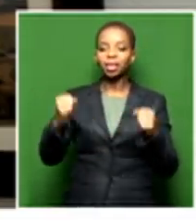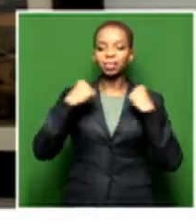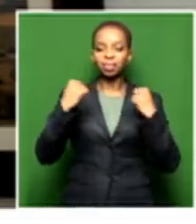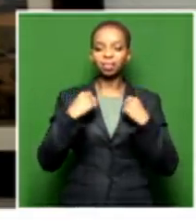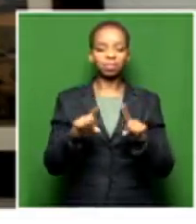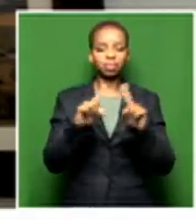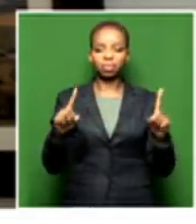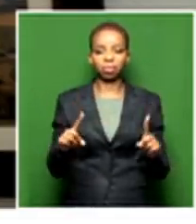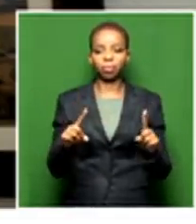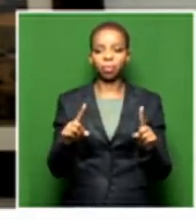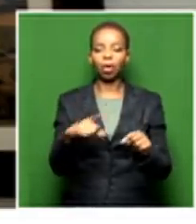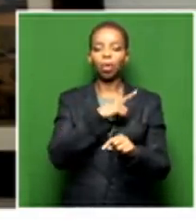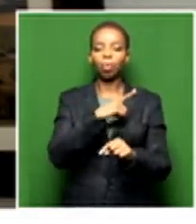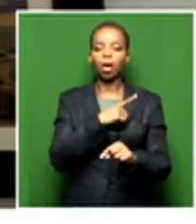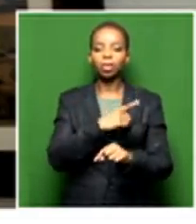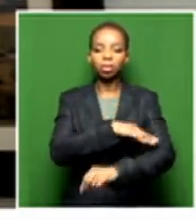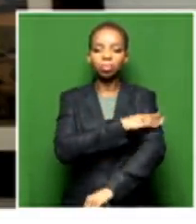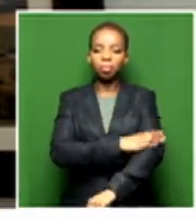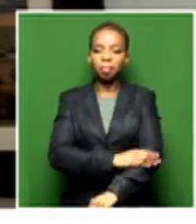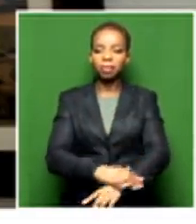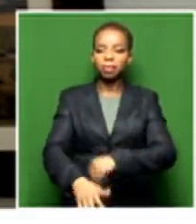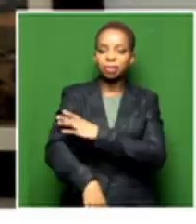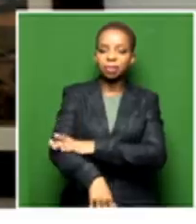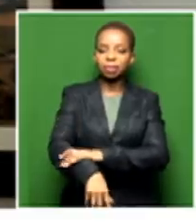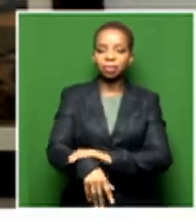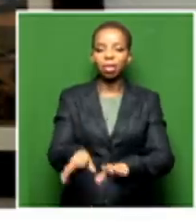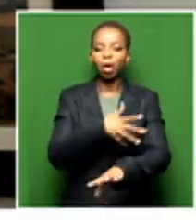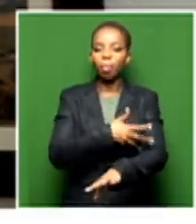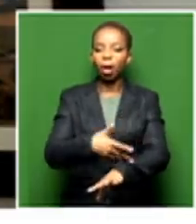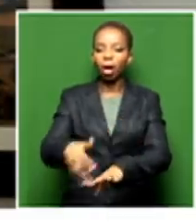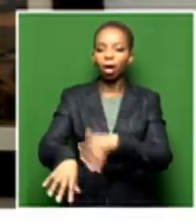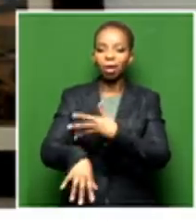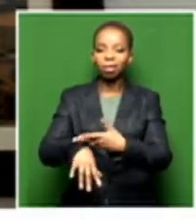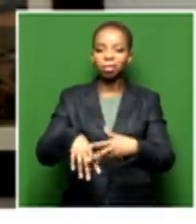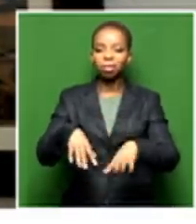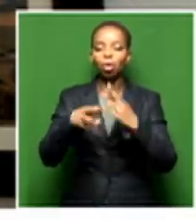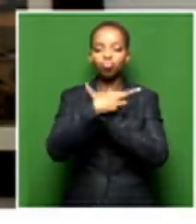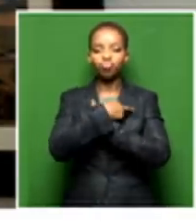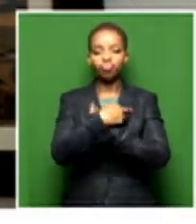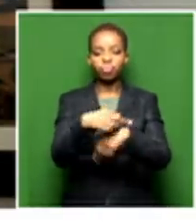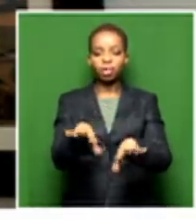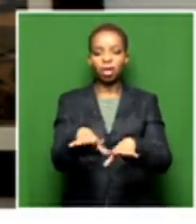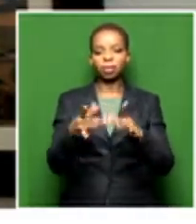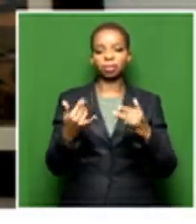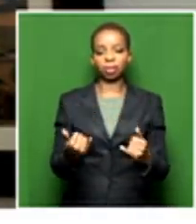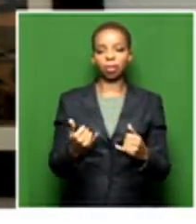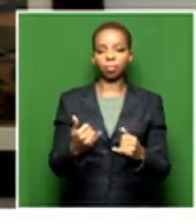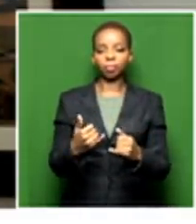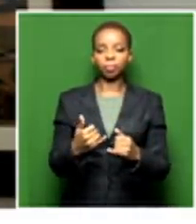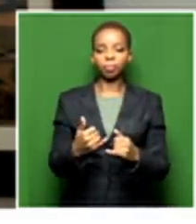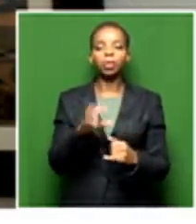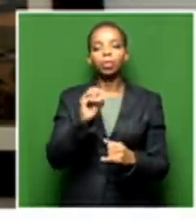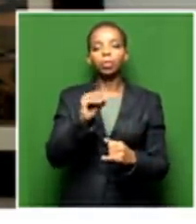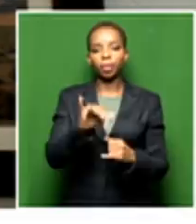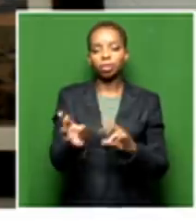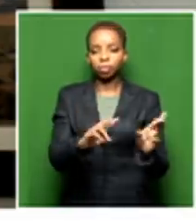mode where your muscles, the blood has gone to your muscles and you're not relaxed. Okay.